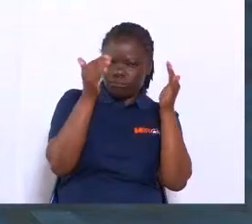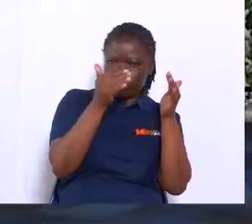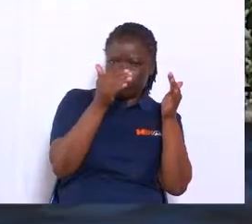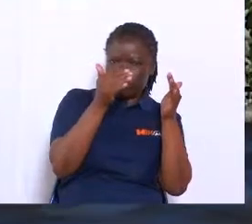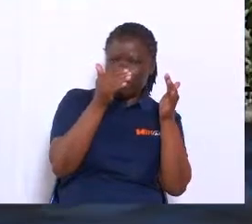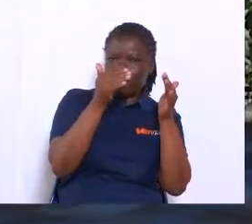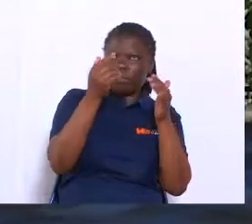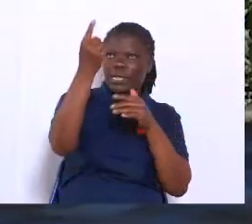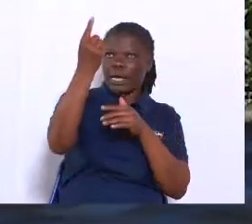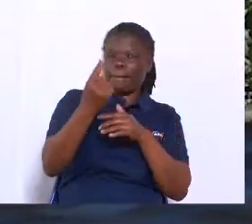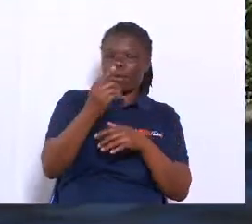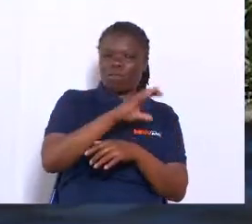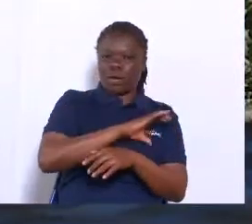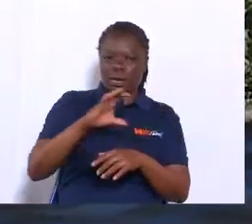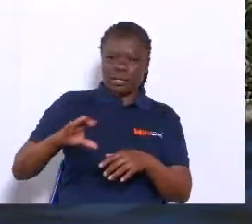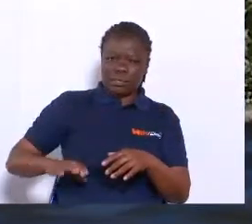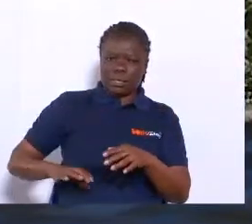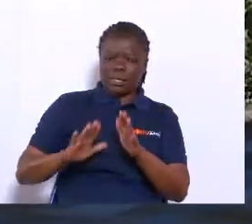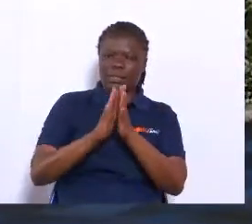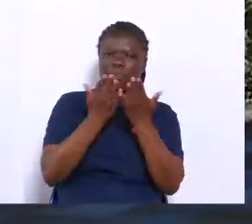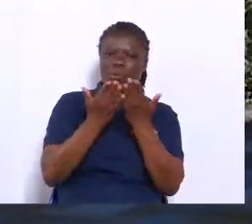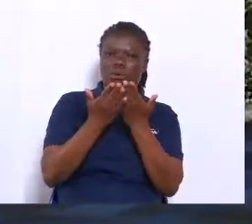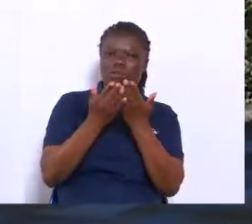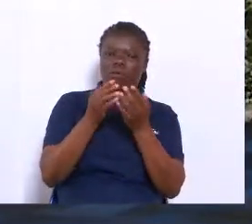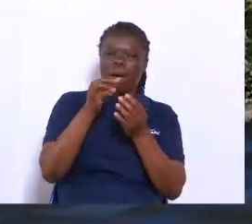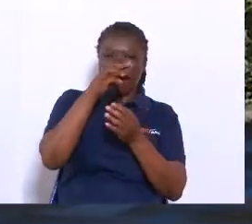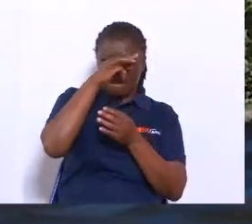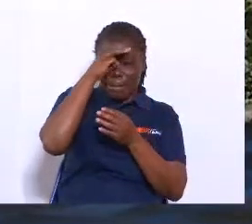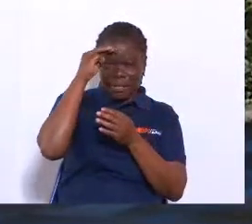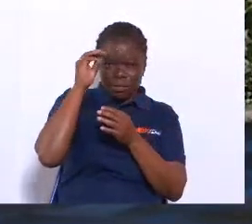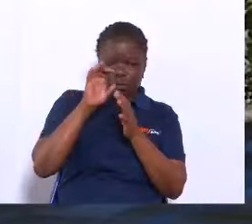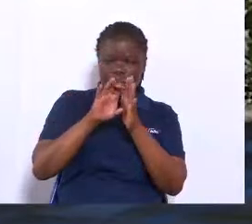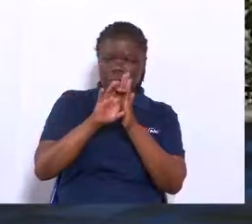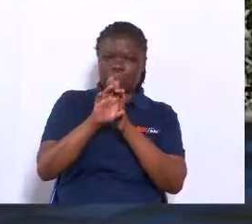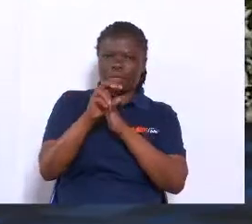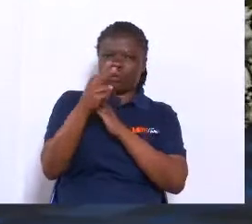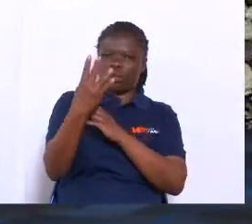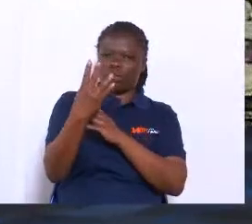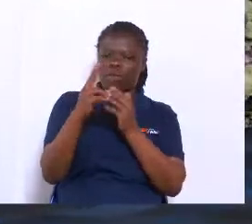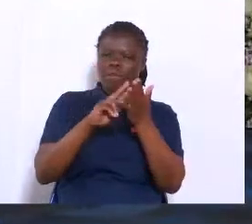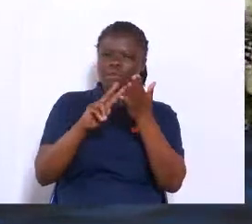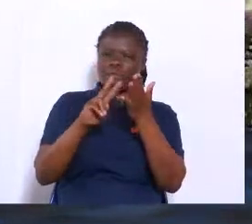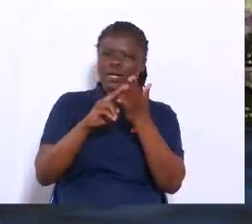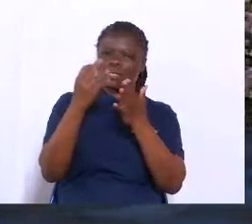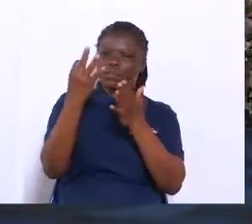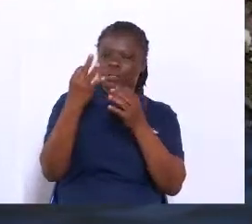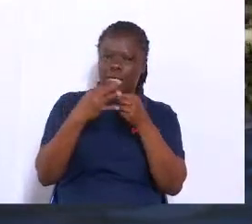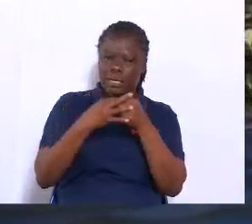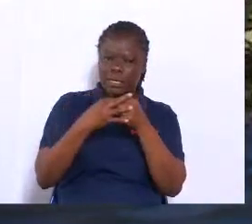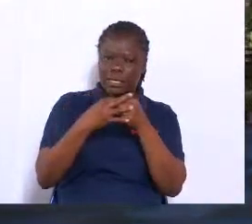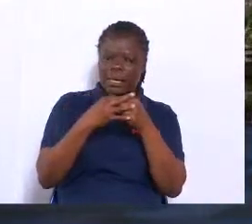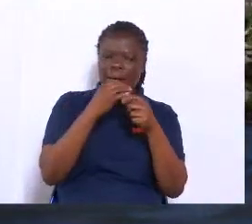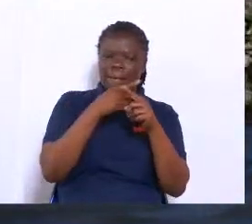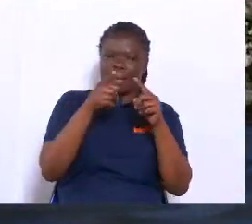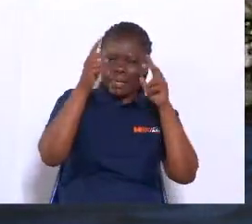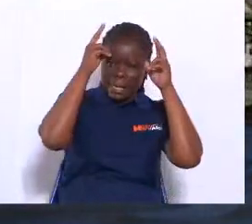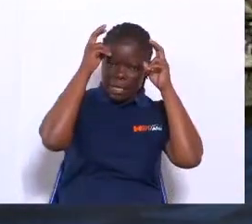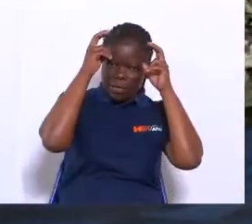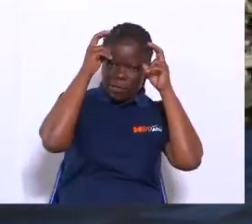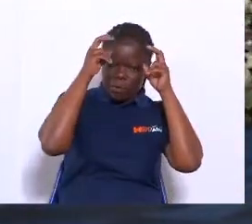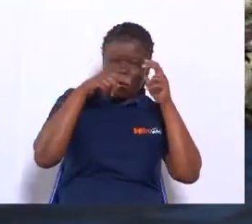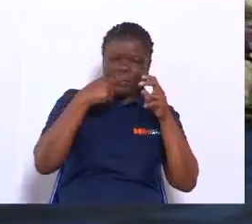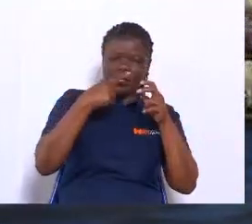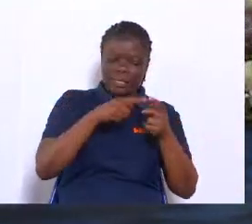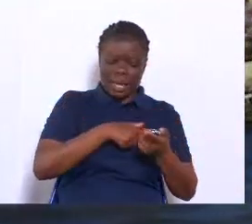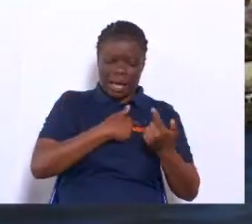Christ? Matthew 24, verse 48. But if the evil servant says in his heart,